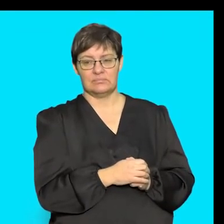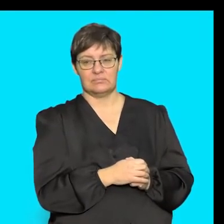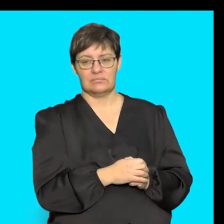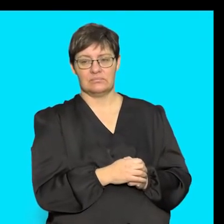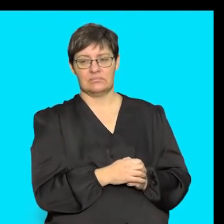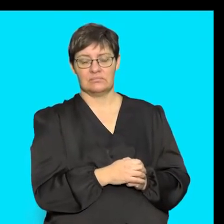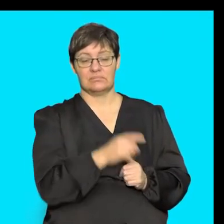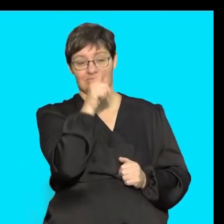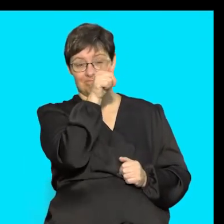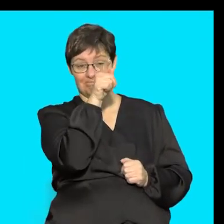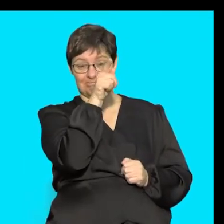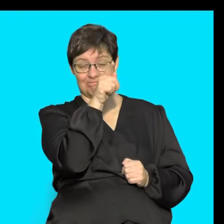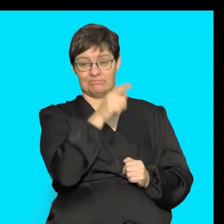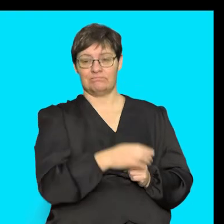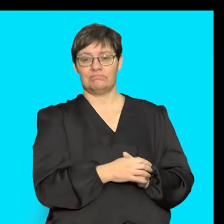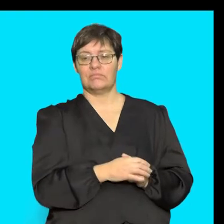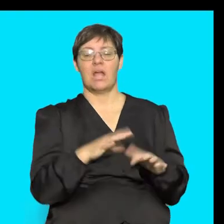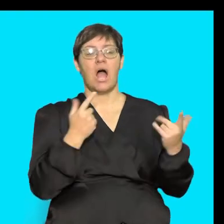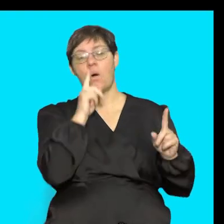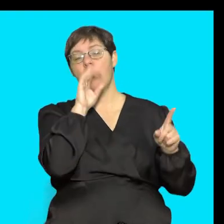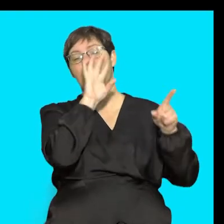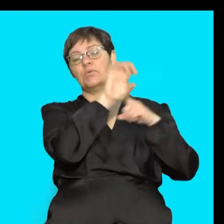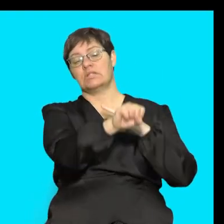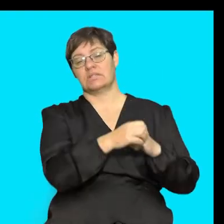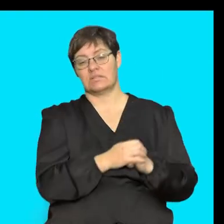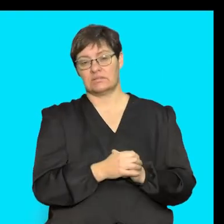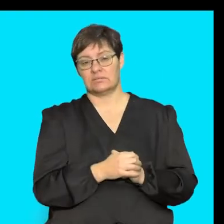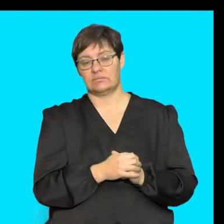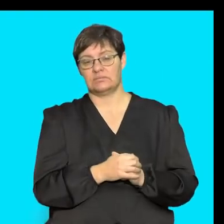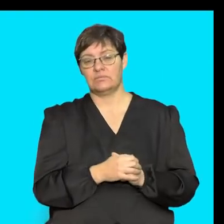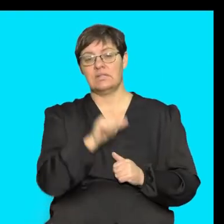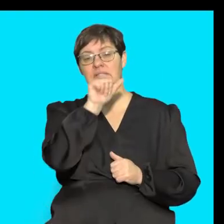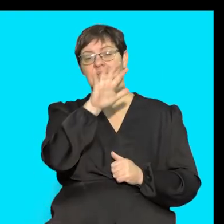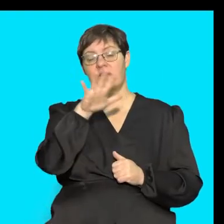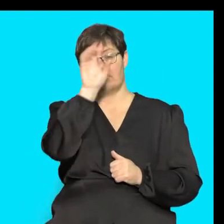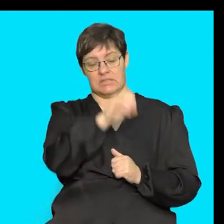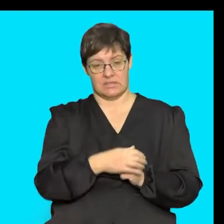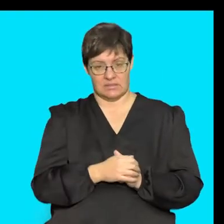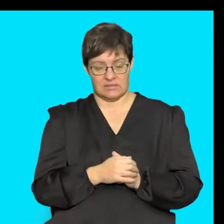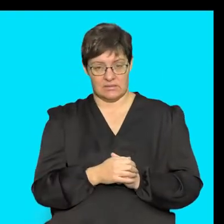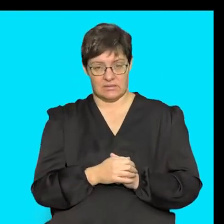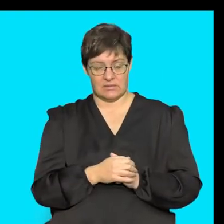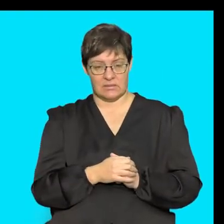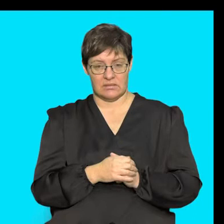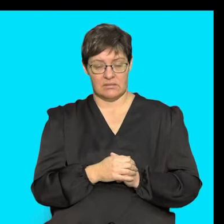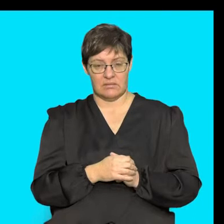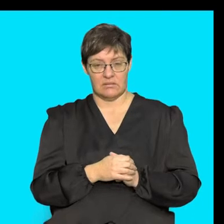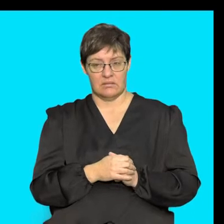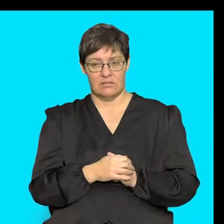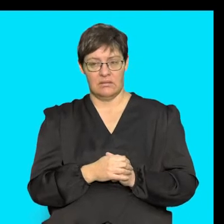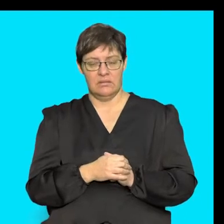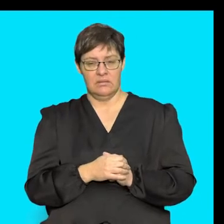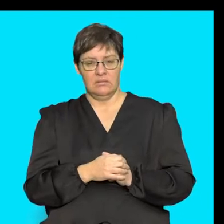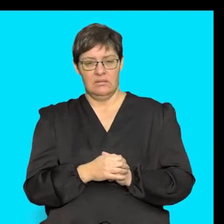back. Let's go back. So now how do we predict if you get 65%? What is